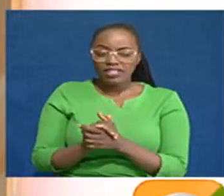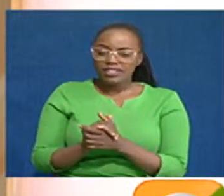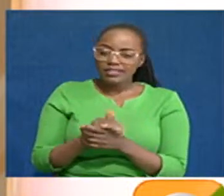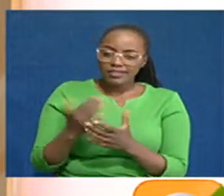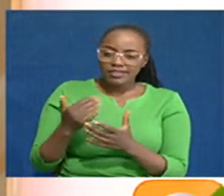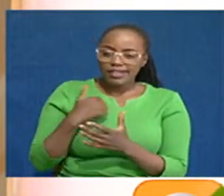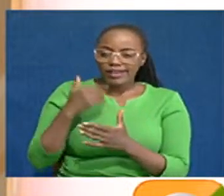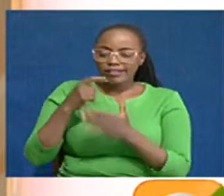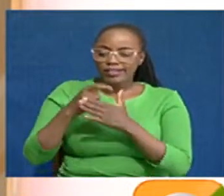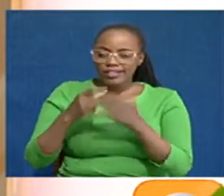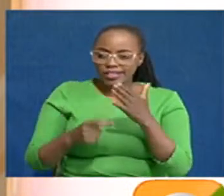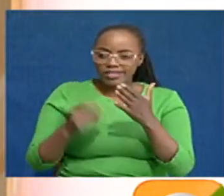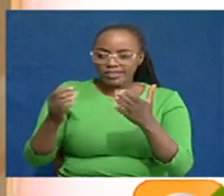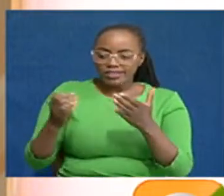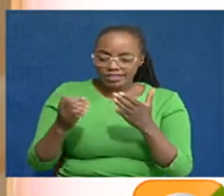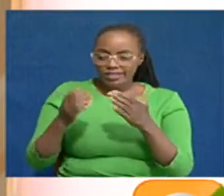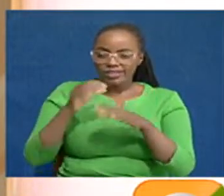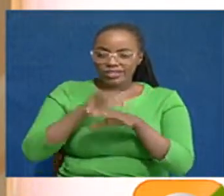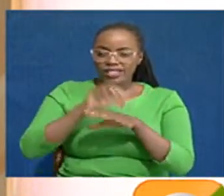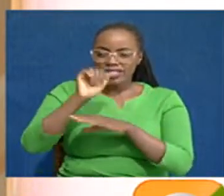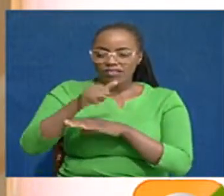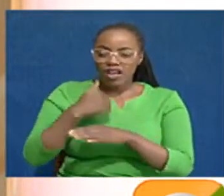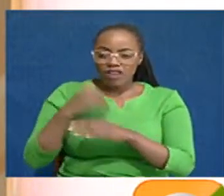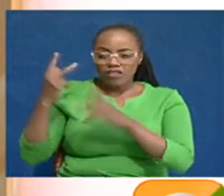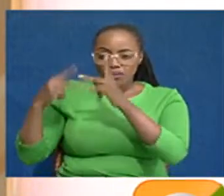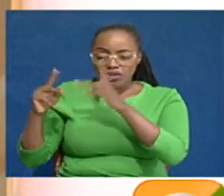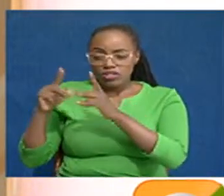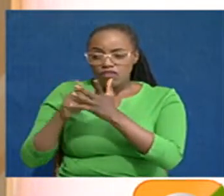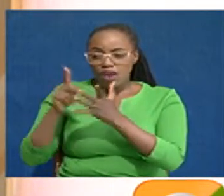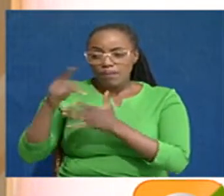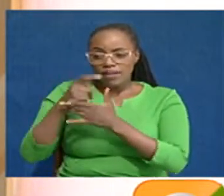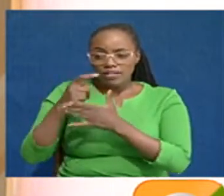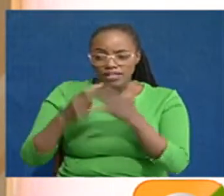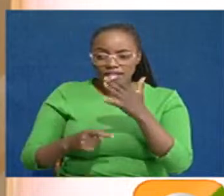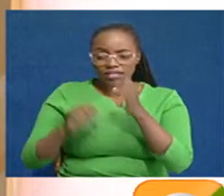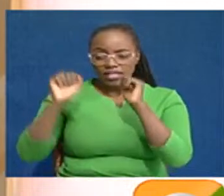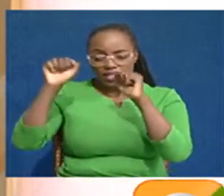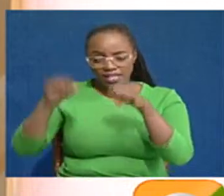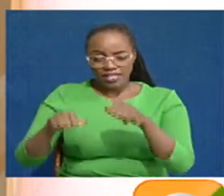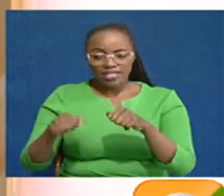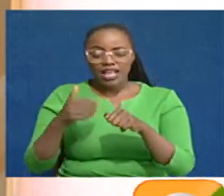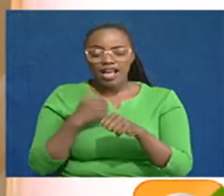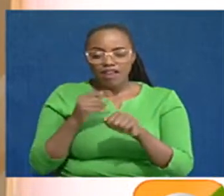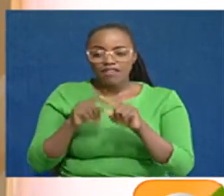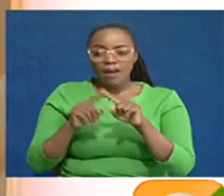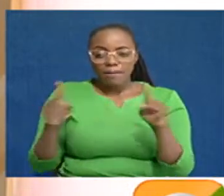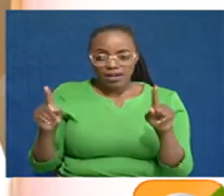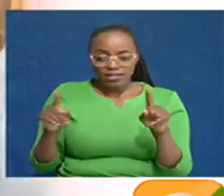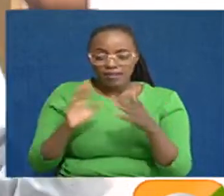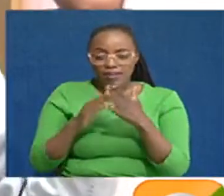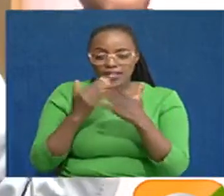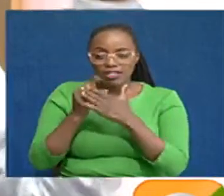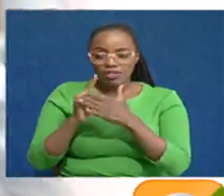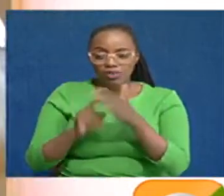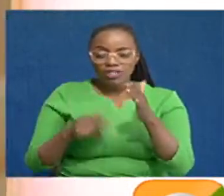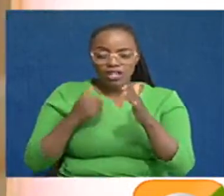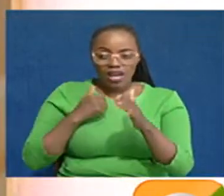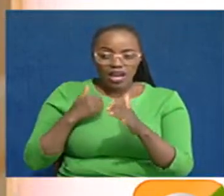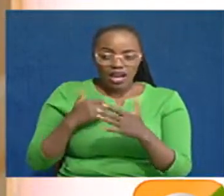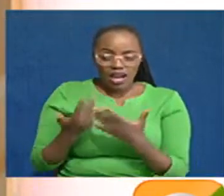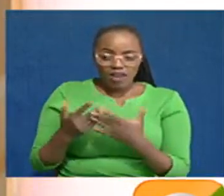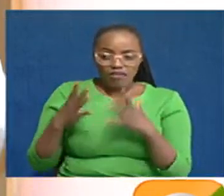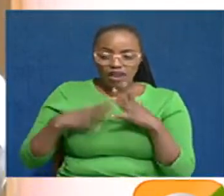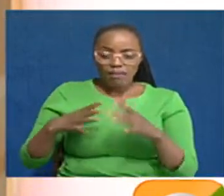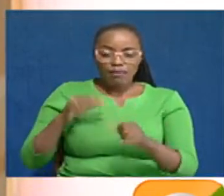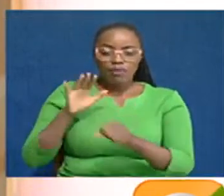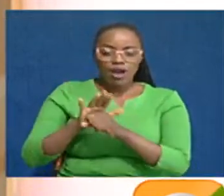Are there tax holds to be covered? There is. Are there professionals who are not paying the taxes that is due? There is. But to suggest that there's a whole horde of people